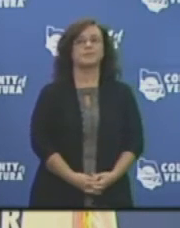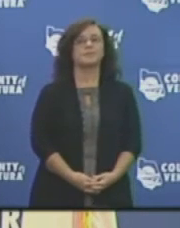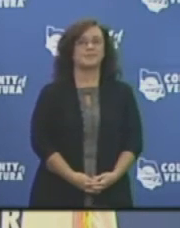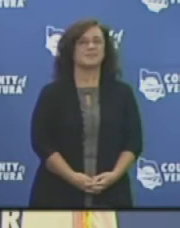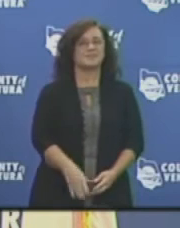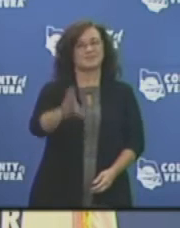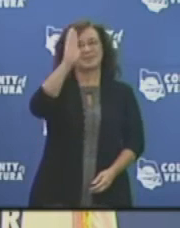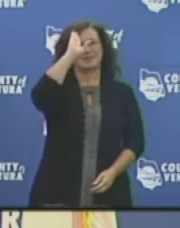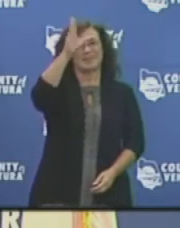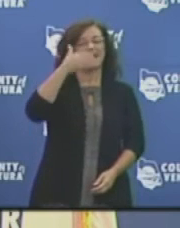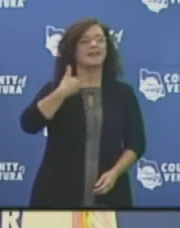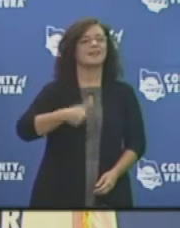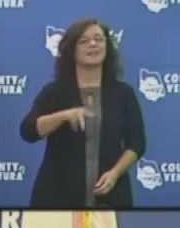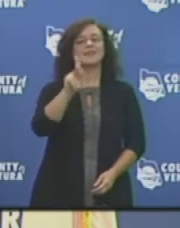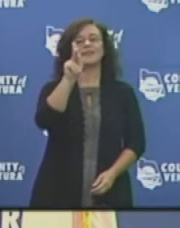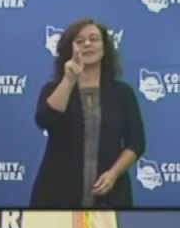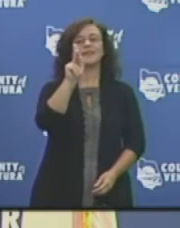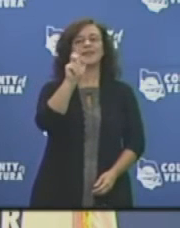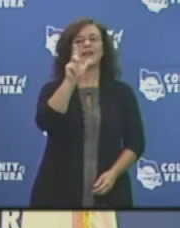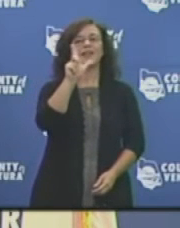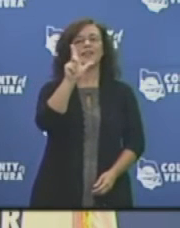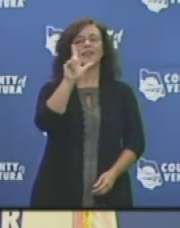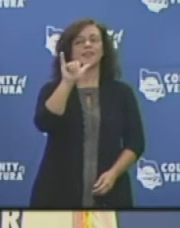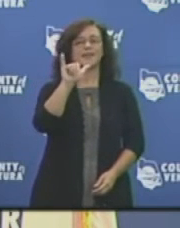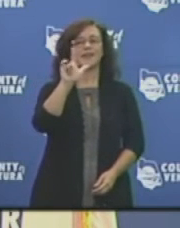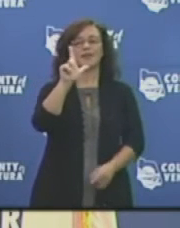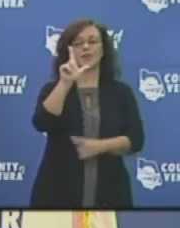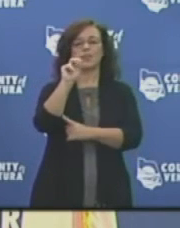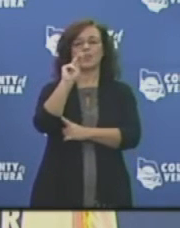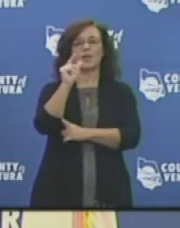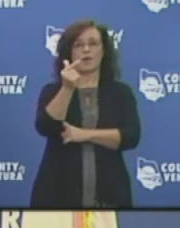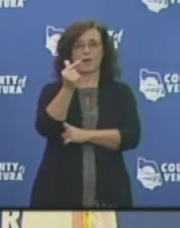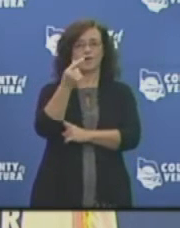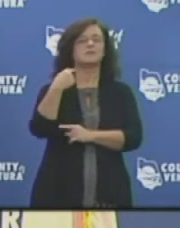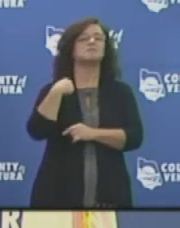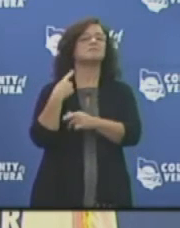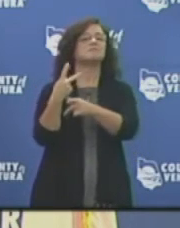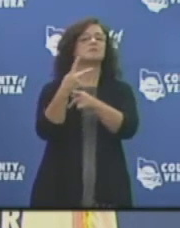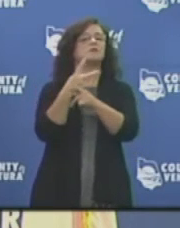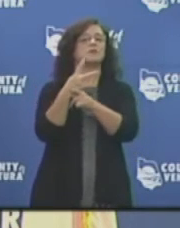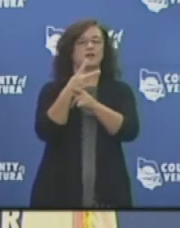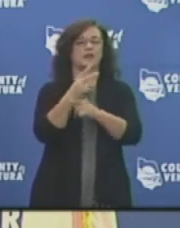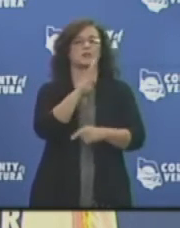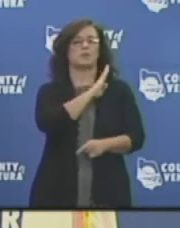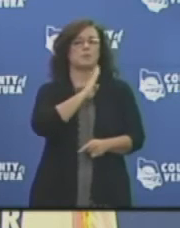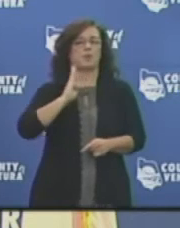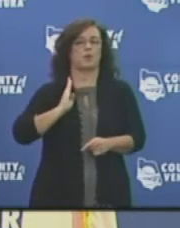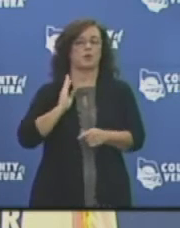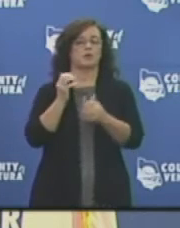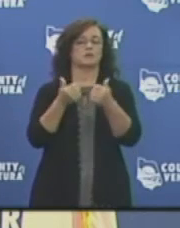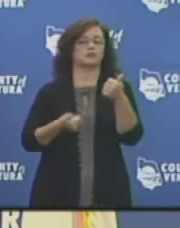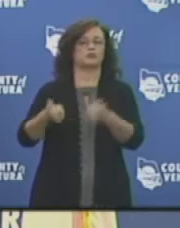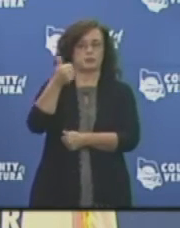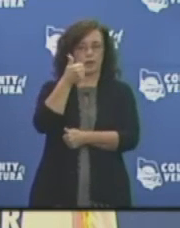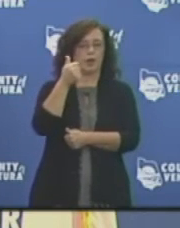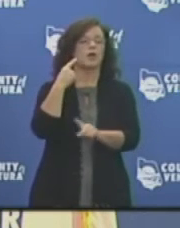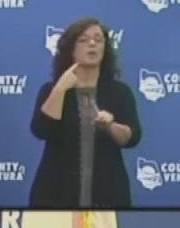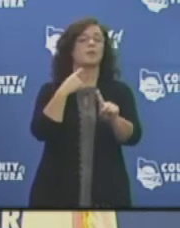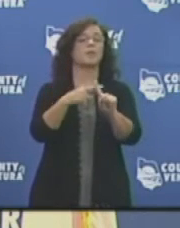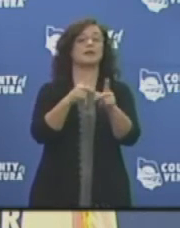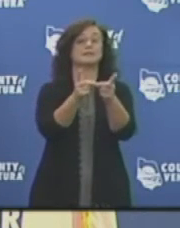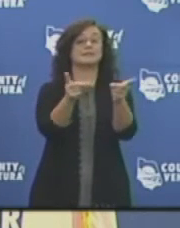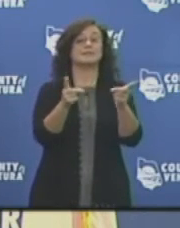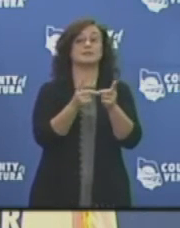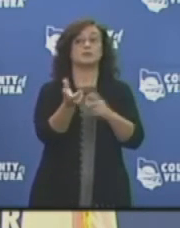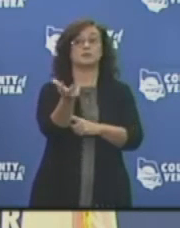Hello, my name is Kelly Long. I'm your Ventura County Supervisor, Board Chair, and District 3 Representative. On behalf of all the